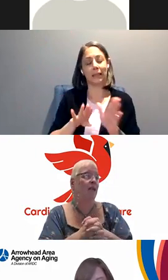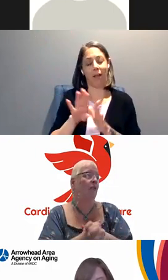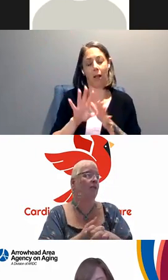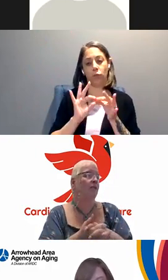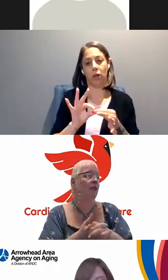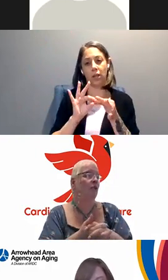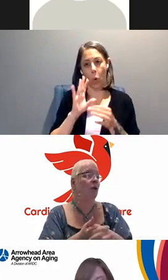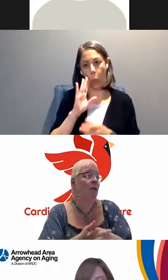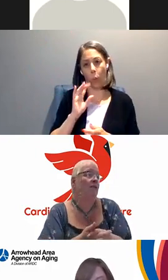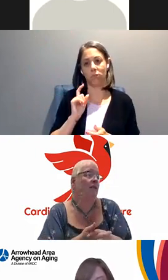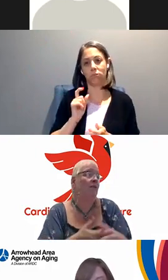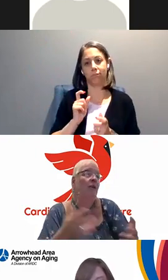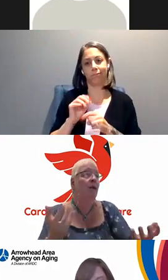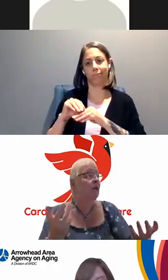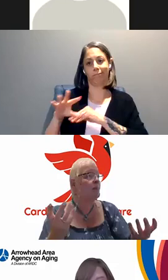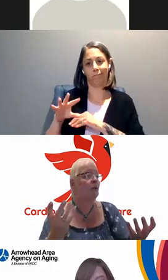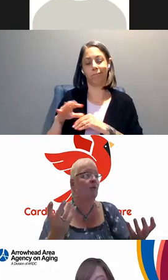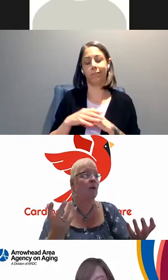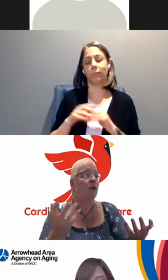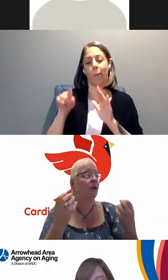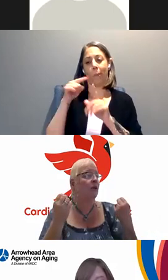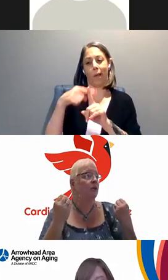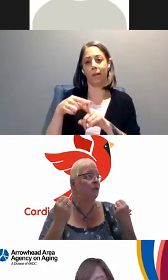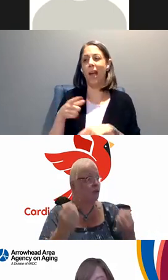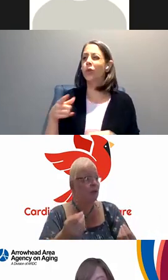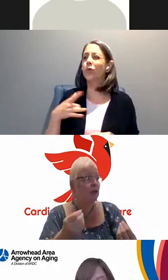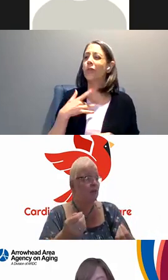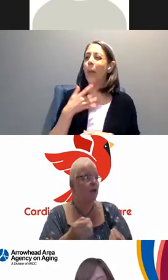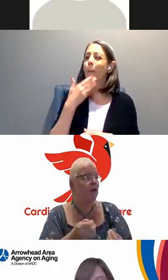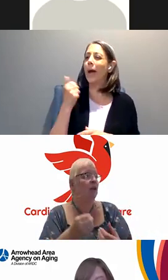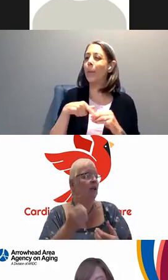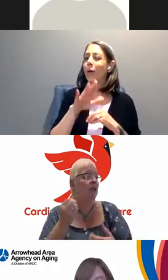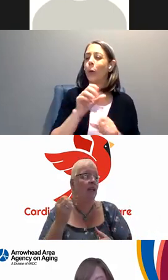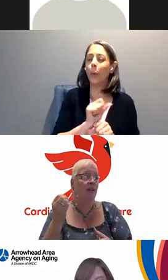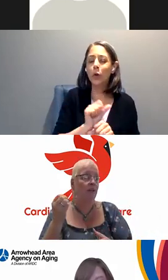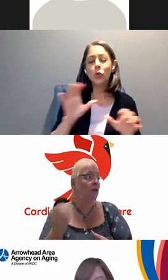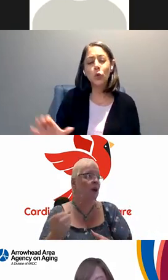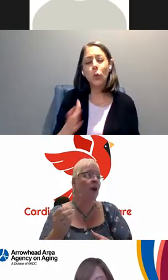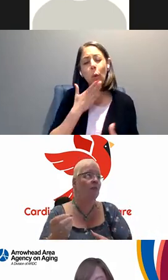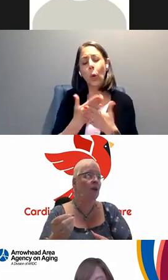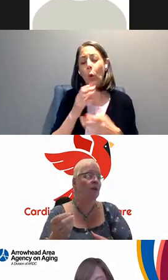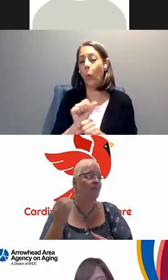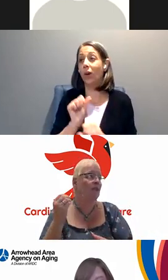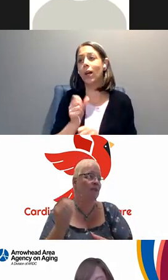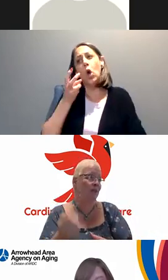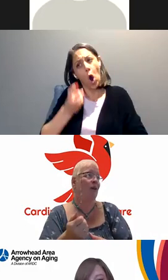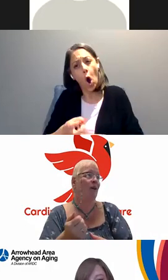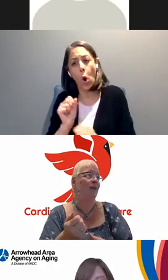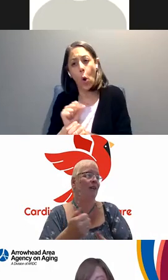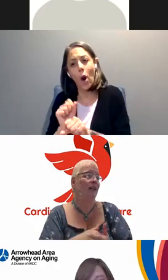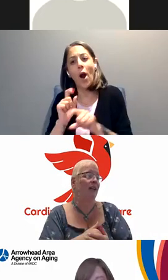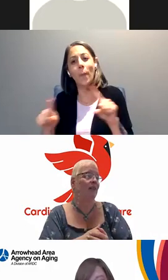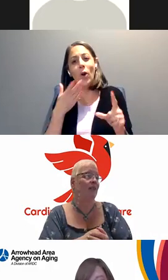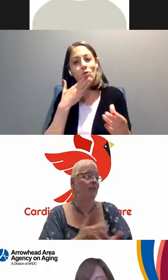make a difference in your workplace, and you feel better about your work. You're doing good work. You're doing hard work, but it's good